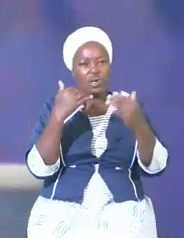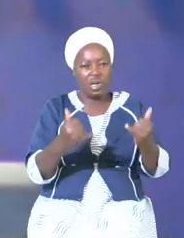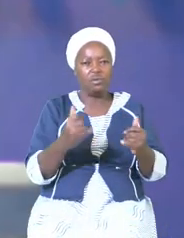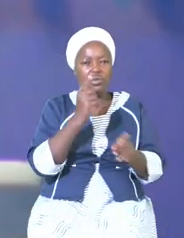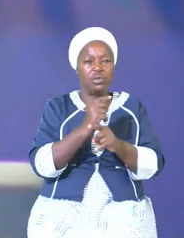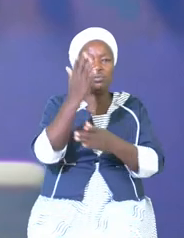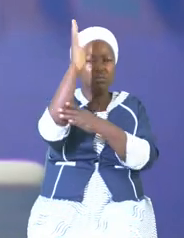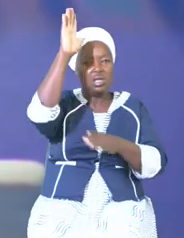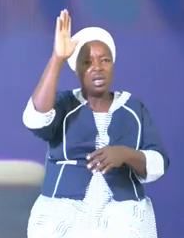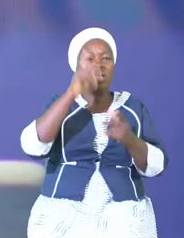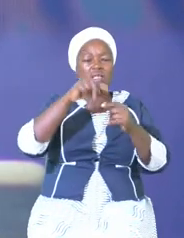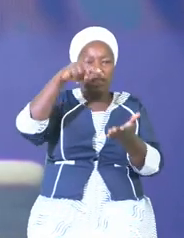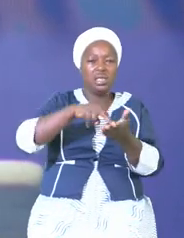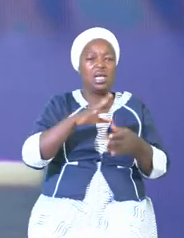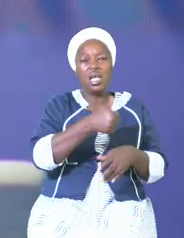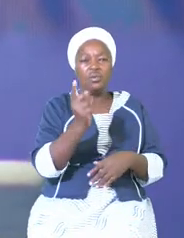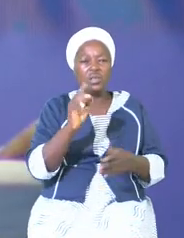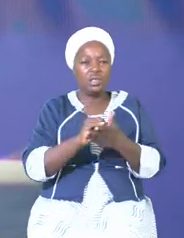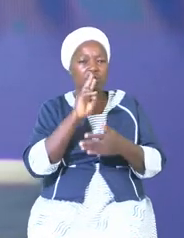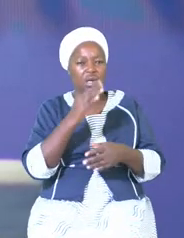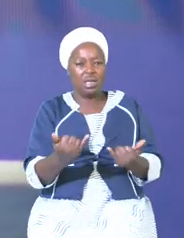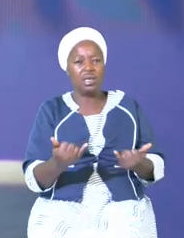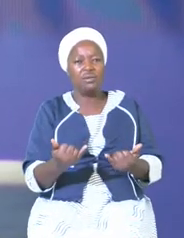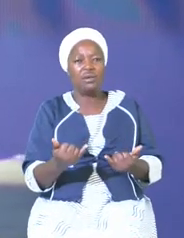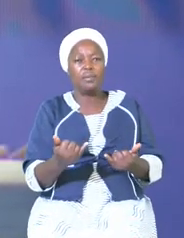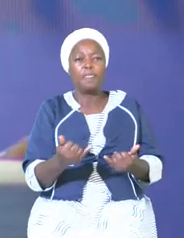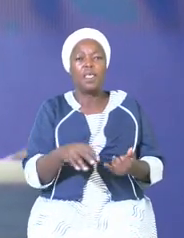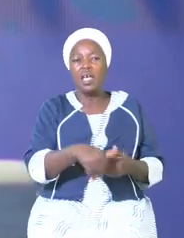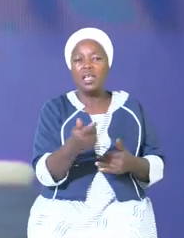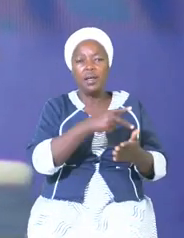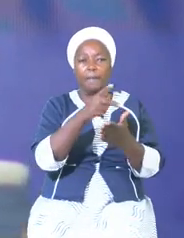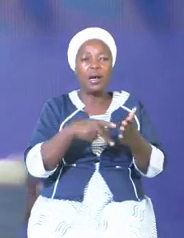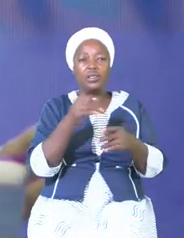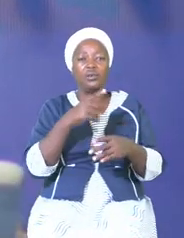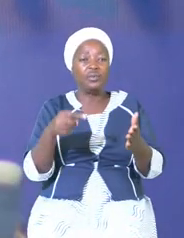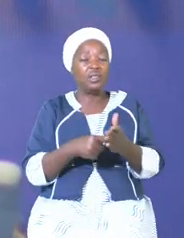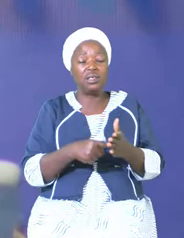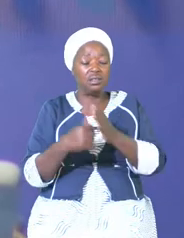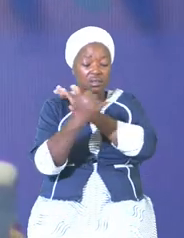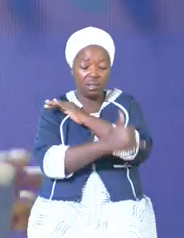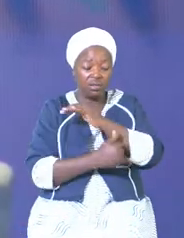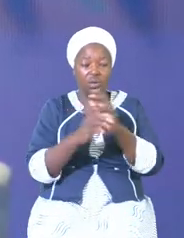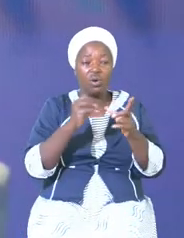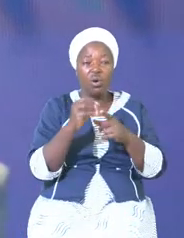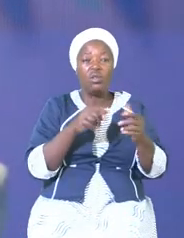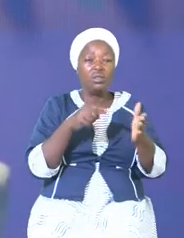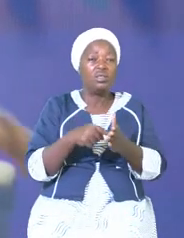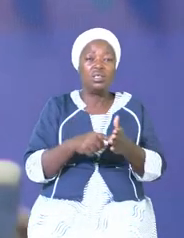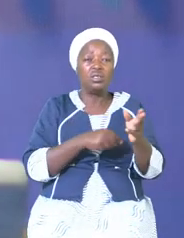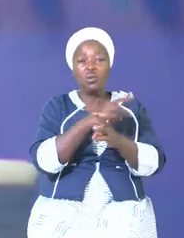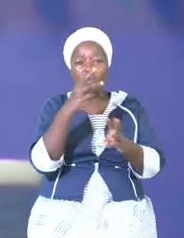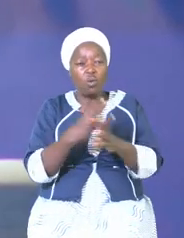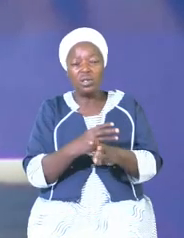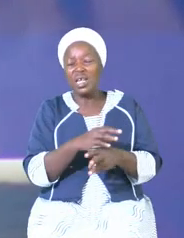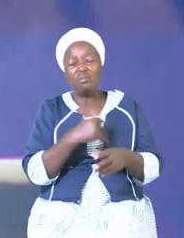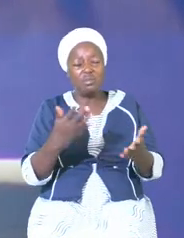And anywhere you are, any part of this country, any part of this continent, Africa, any part